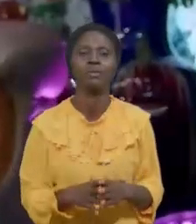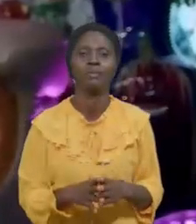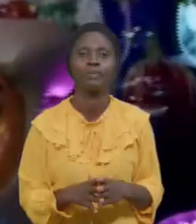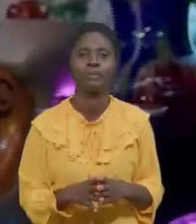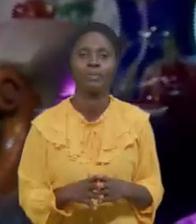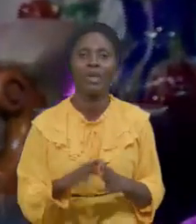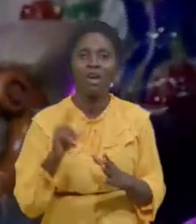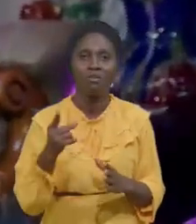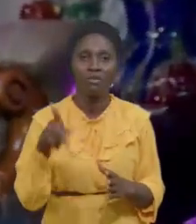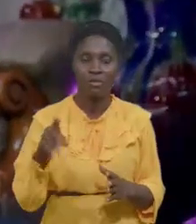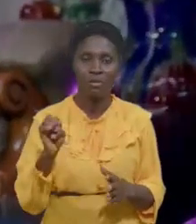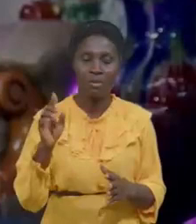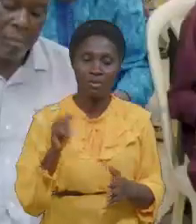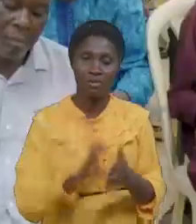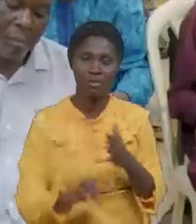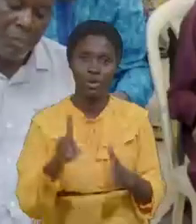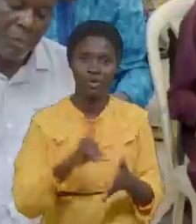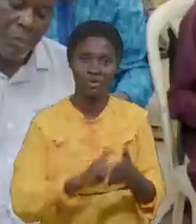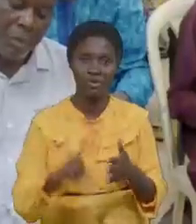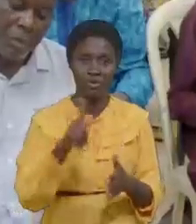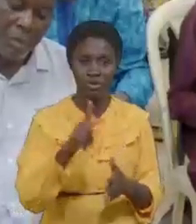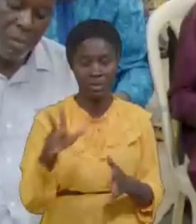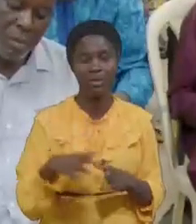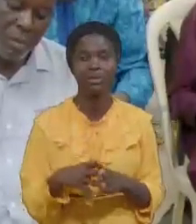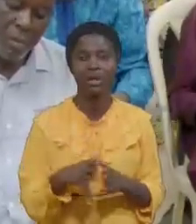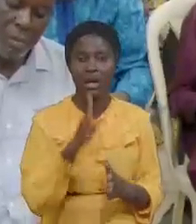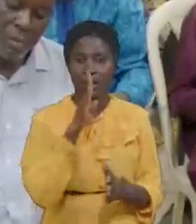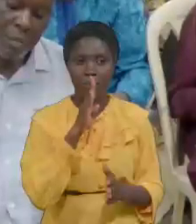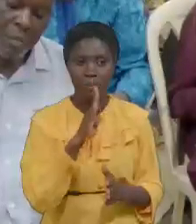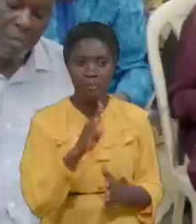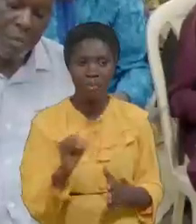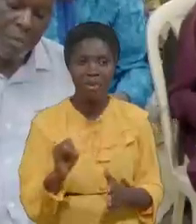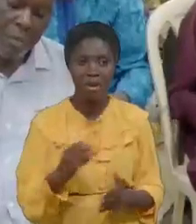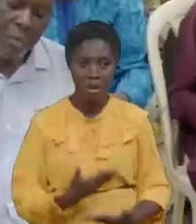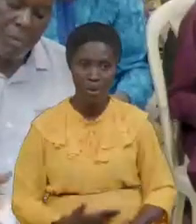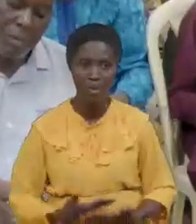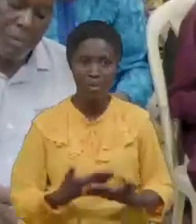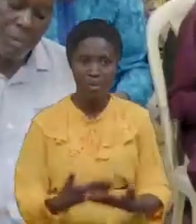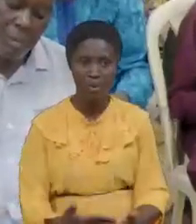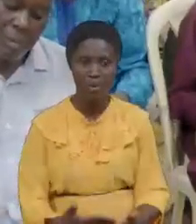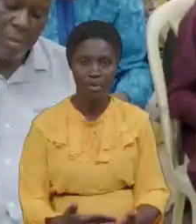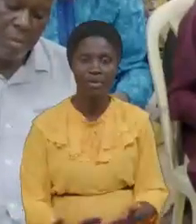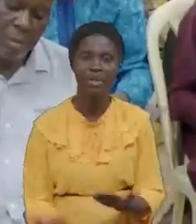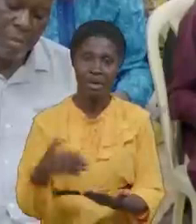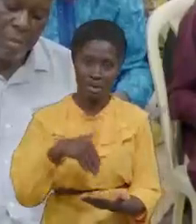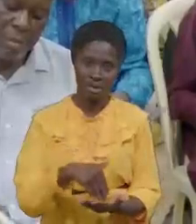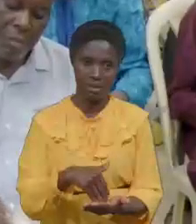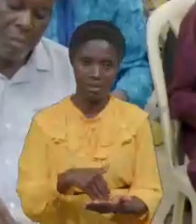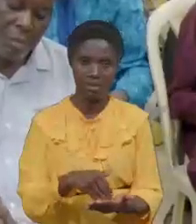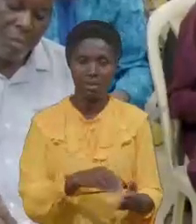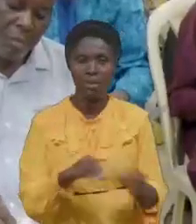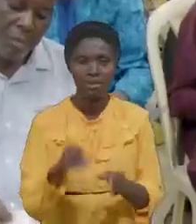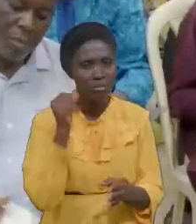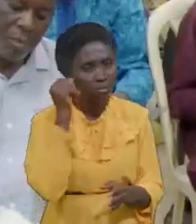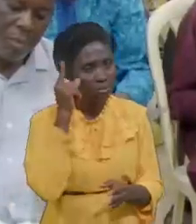verse 23. Being born again. You understand? When we